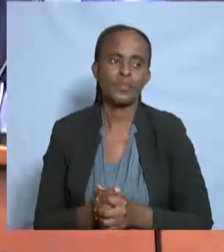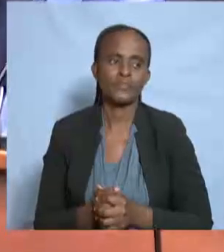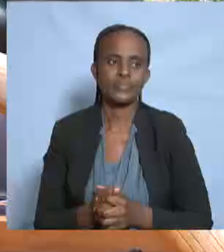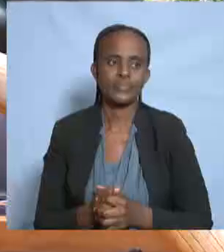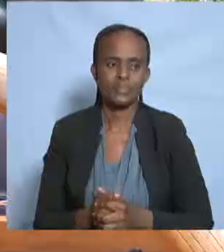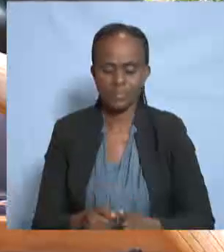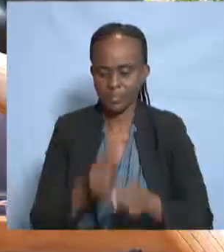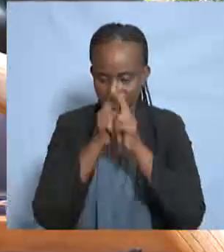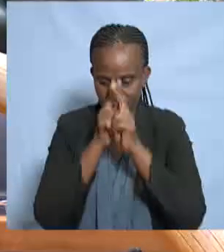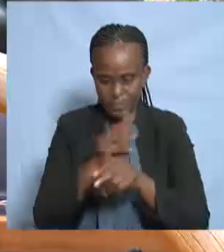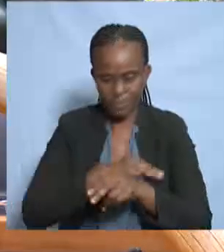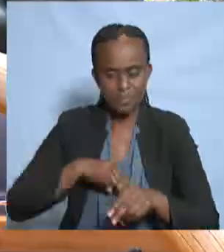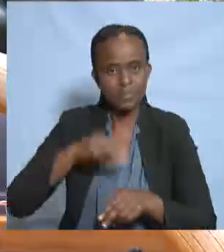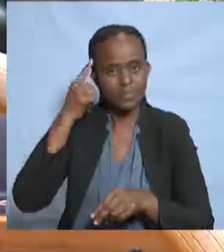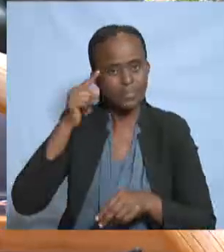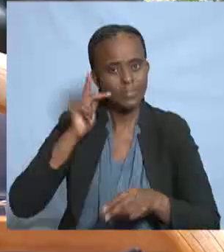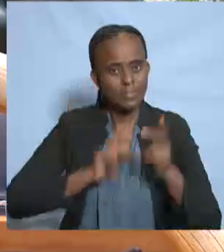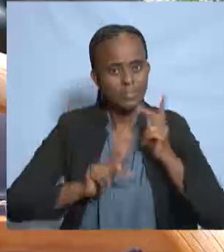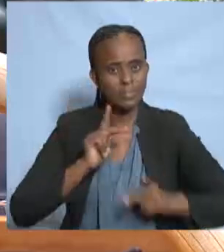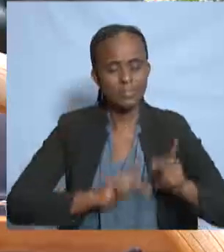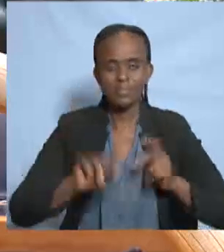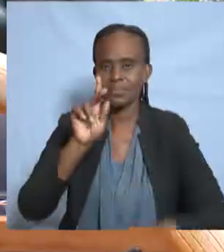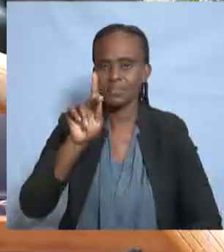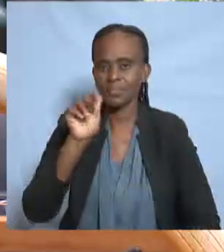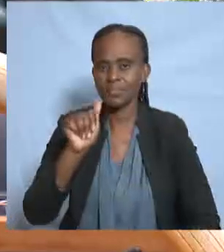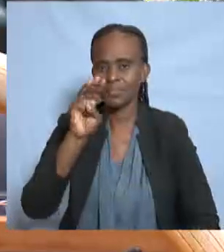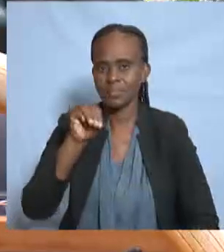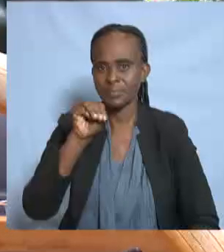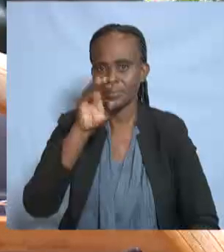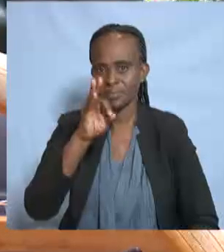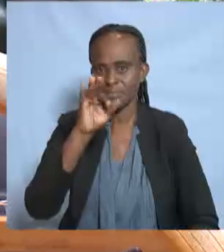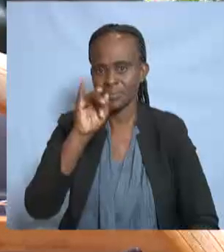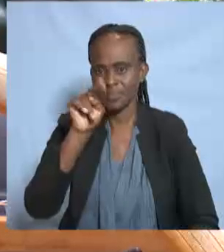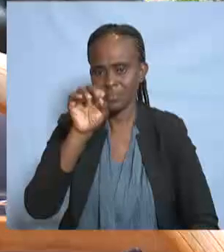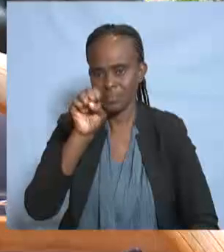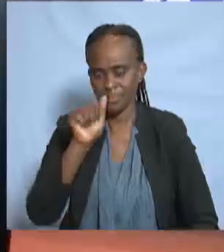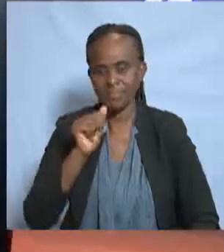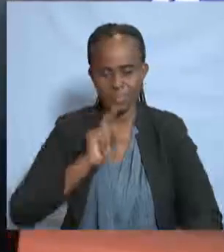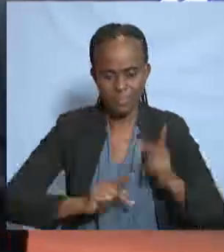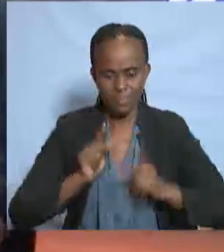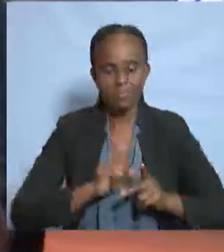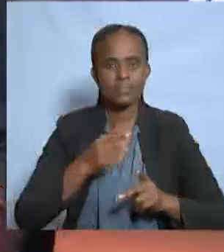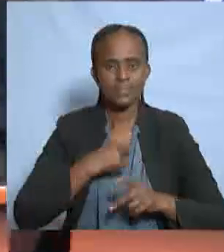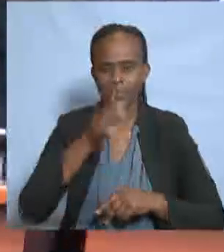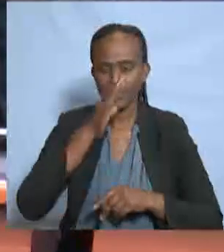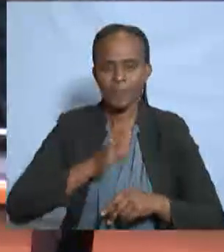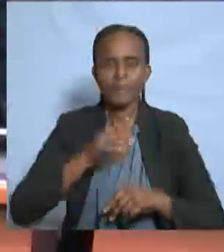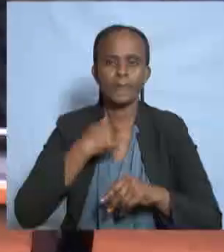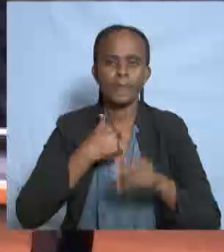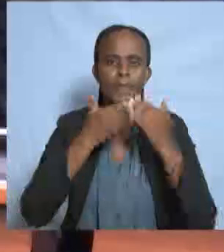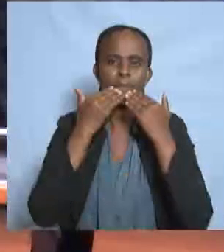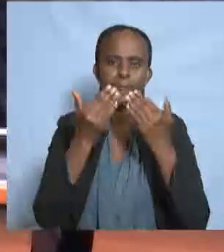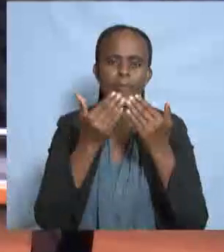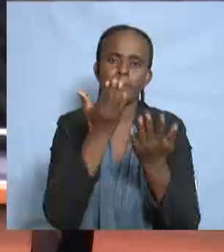The Honorable Member for Kanfinsa. Madam Speaker, allow me first of all to thank the